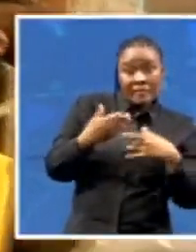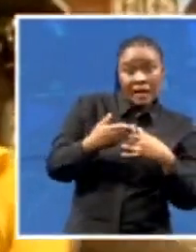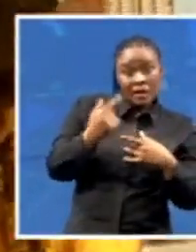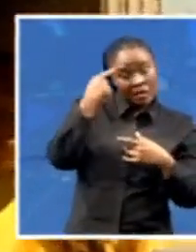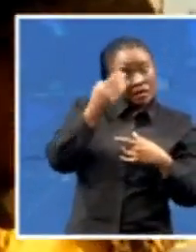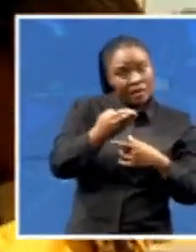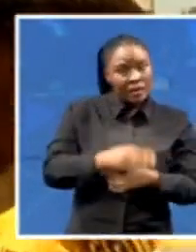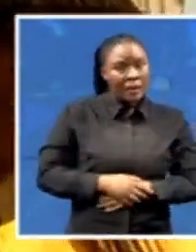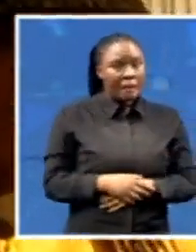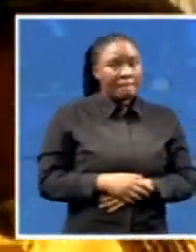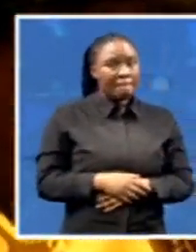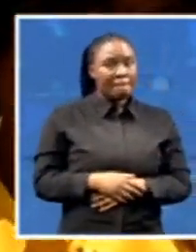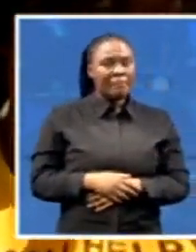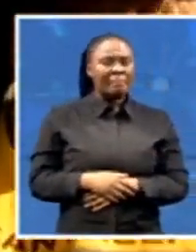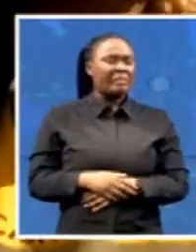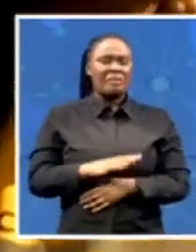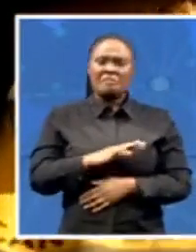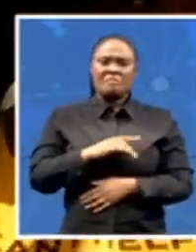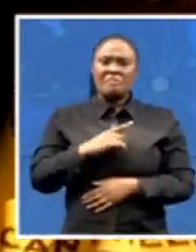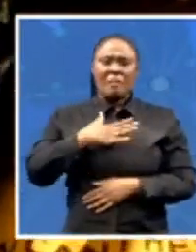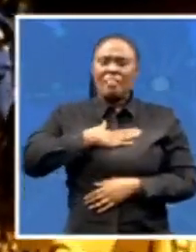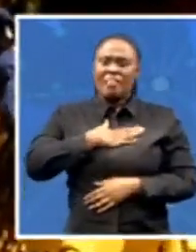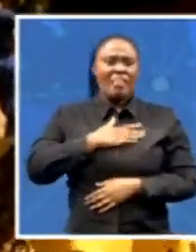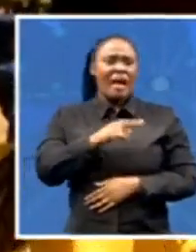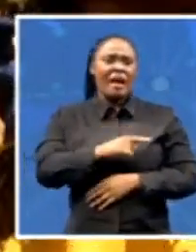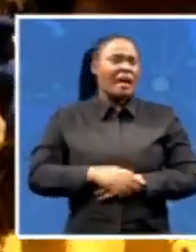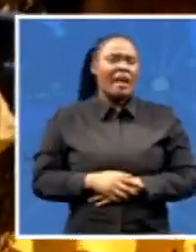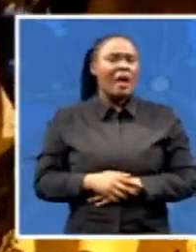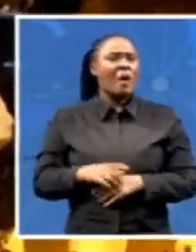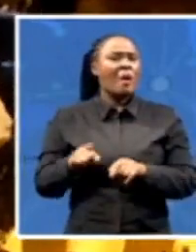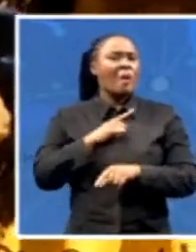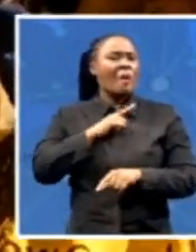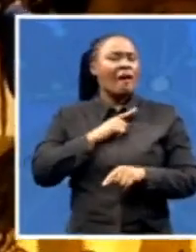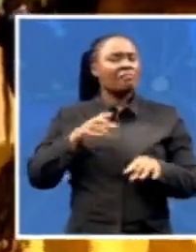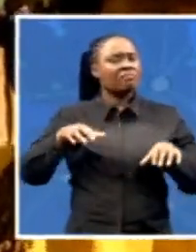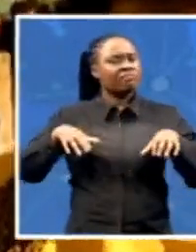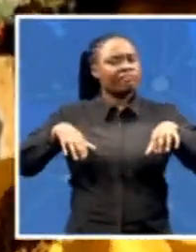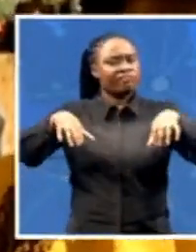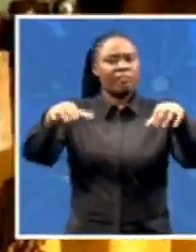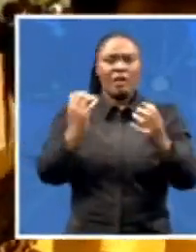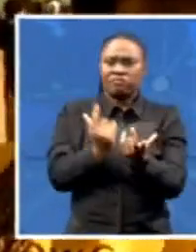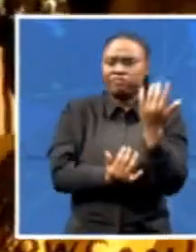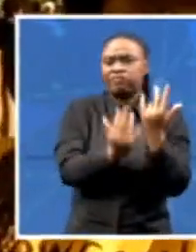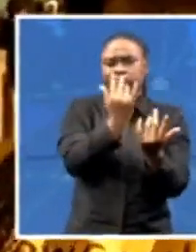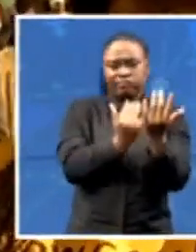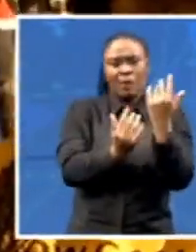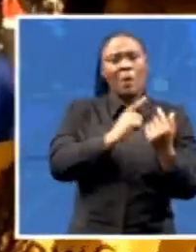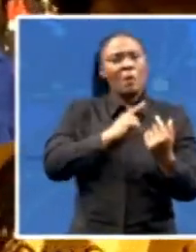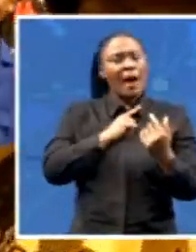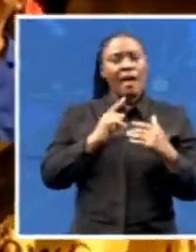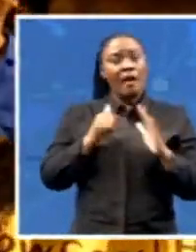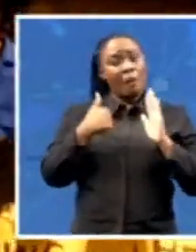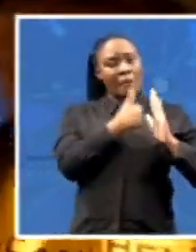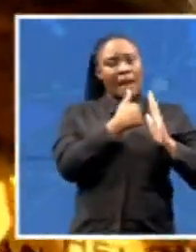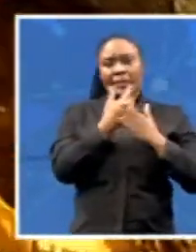nice. Every time the station road is burning, but we believe it's non-compliance and health and safety. Yes, it might be an electrical